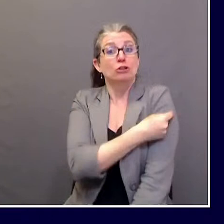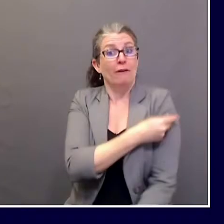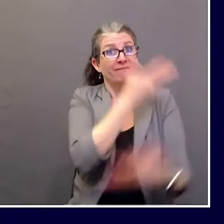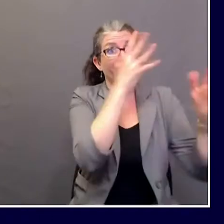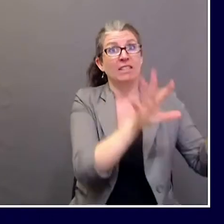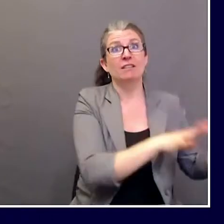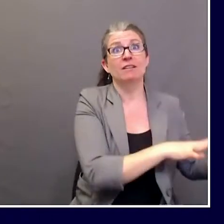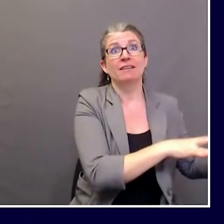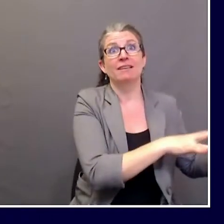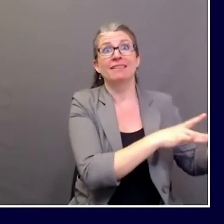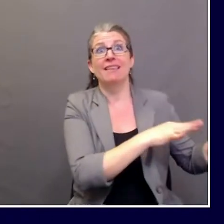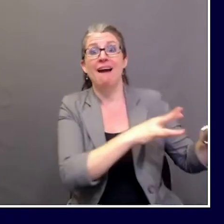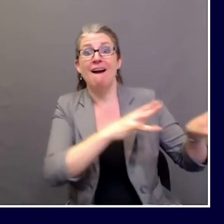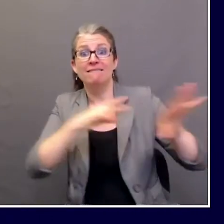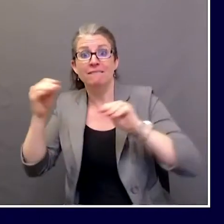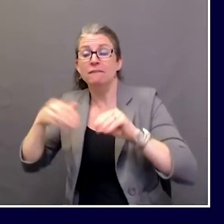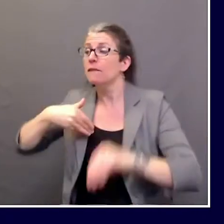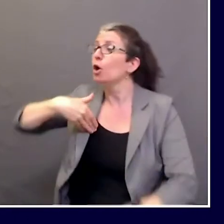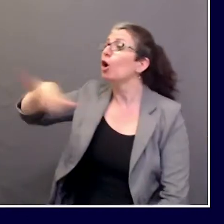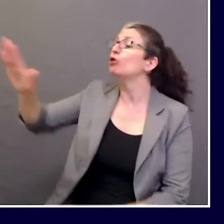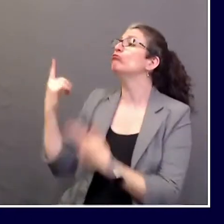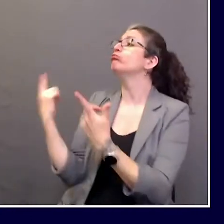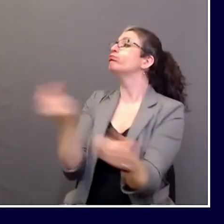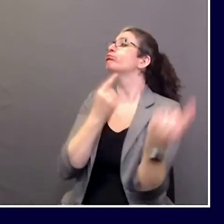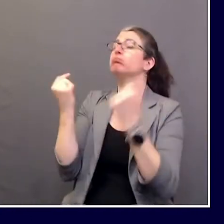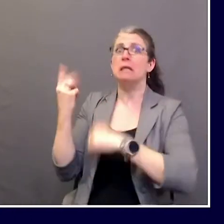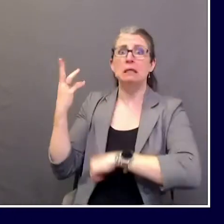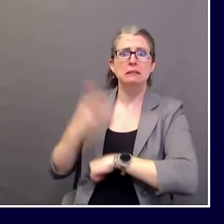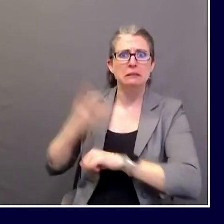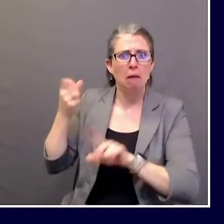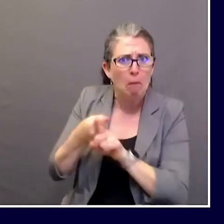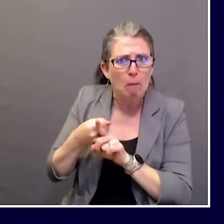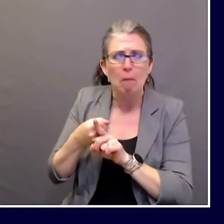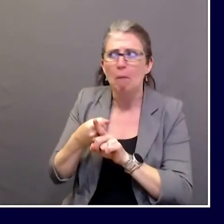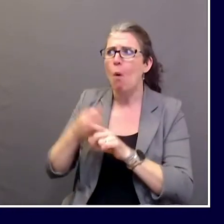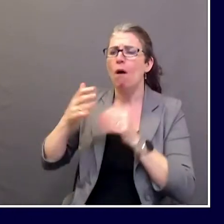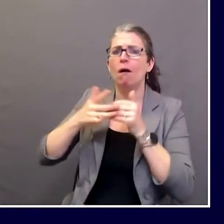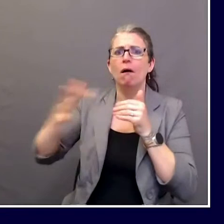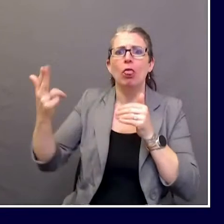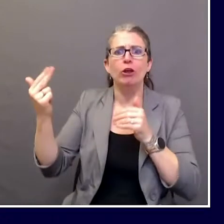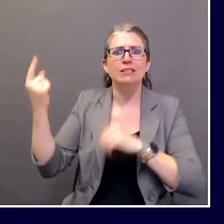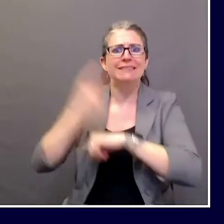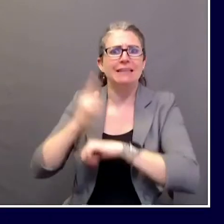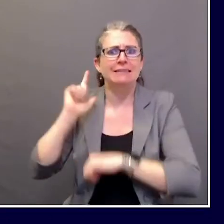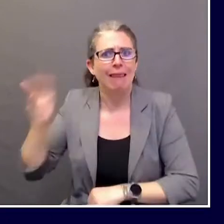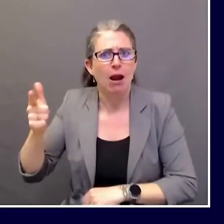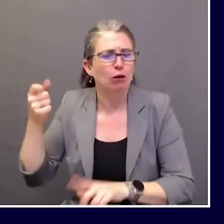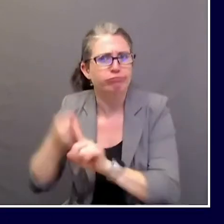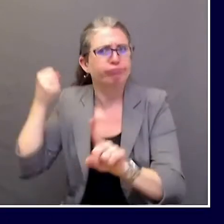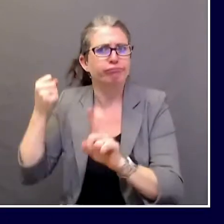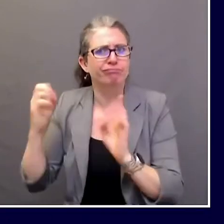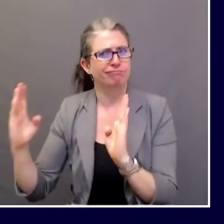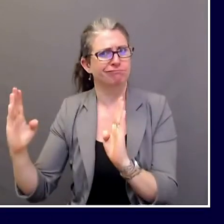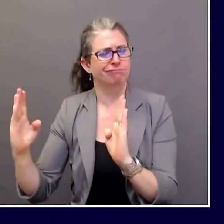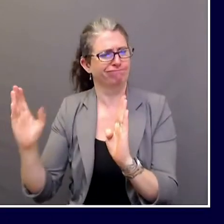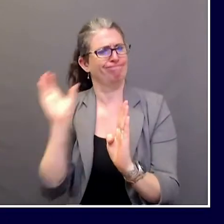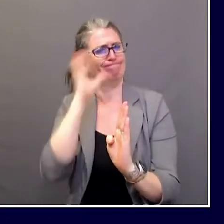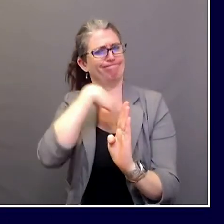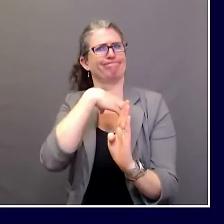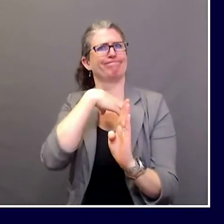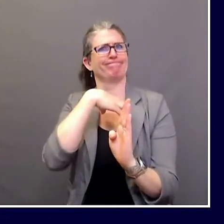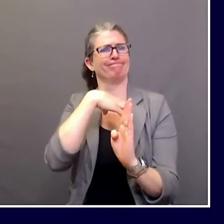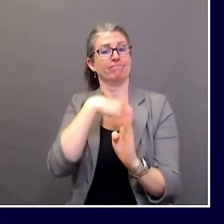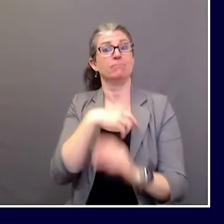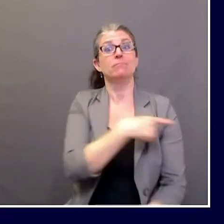vaccine. Of those 6 cases, they are currently evaluating them right now, and I'll talk about that in a